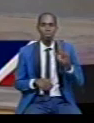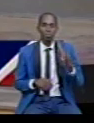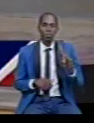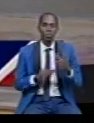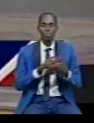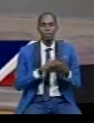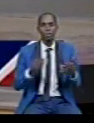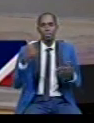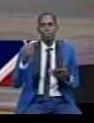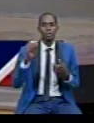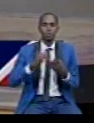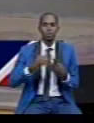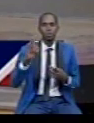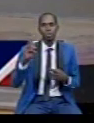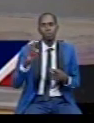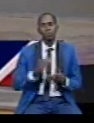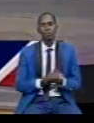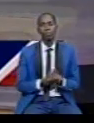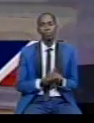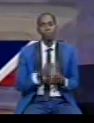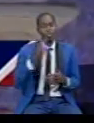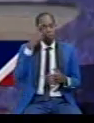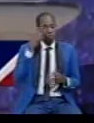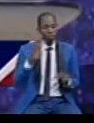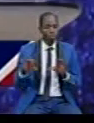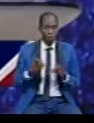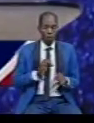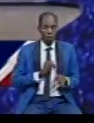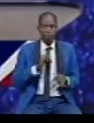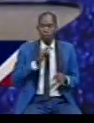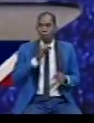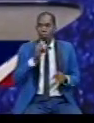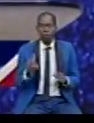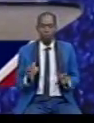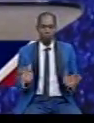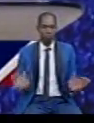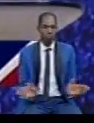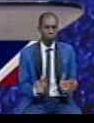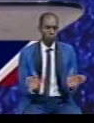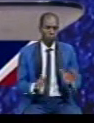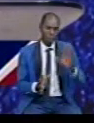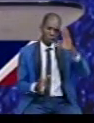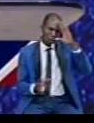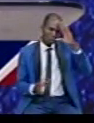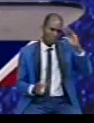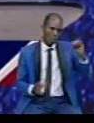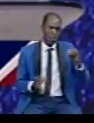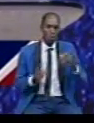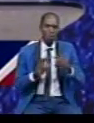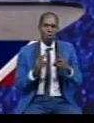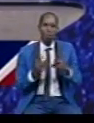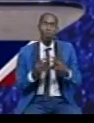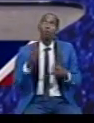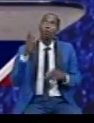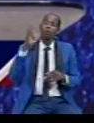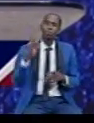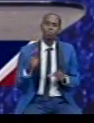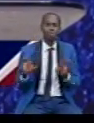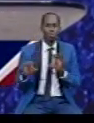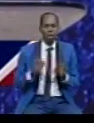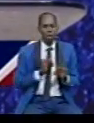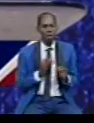16. For do I now persuade men or God? Or do I seek to please